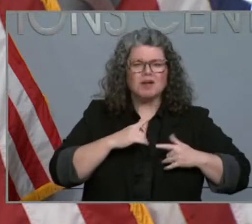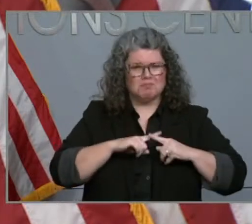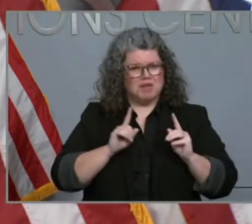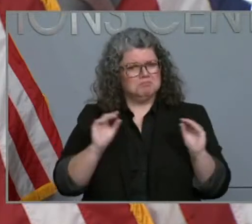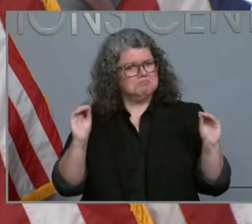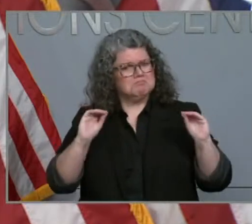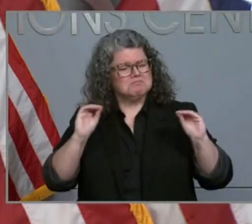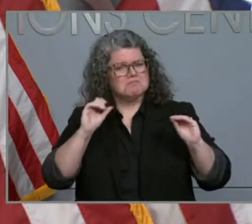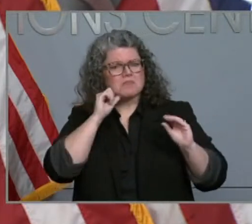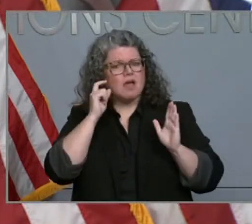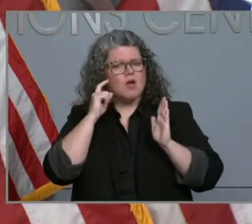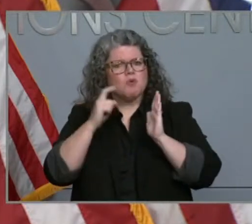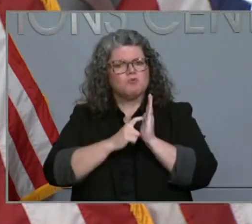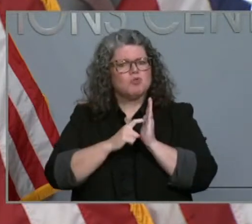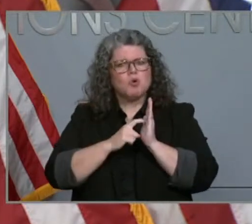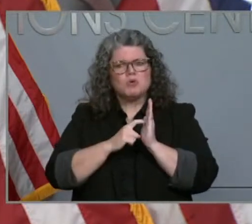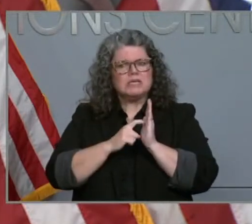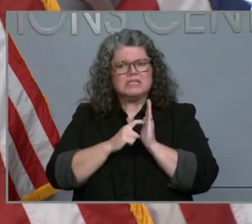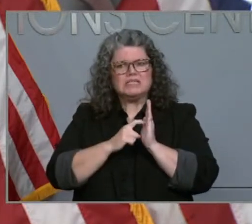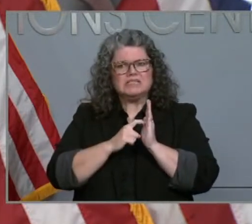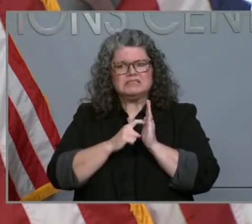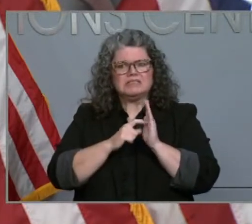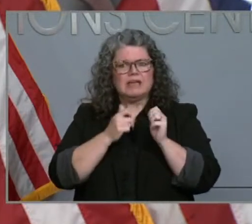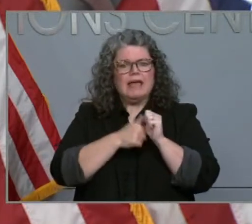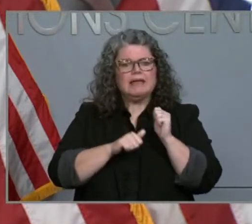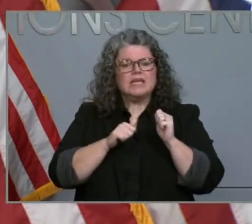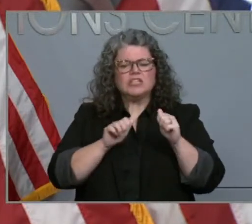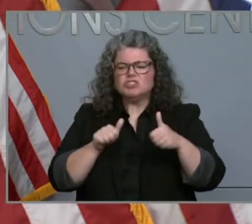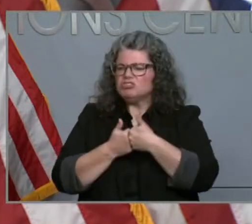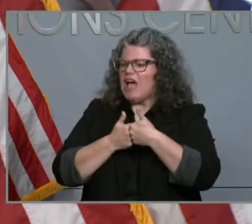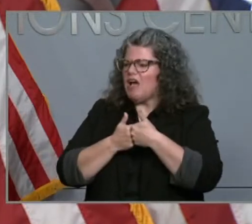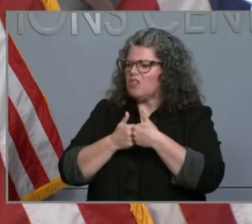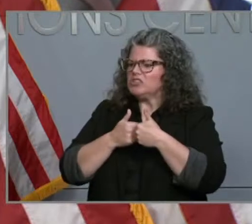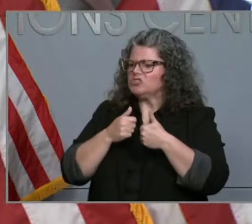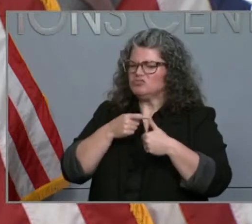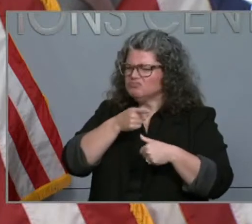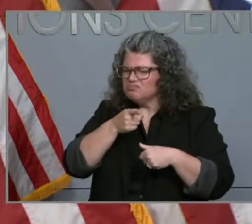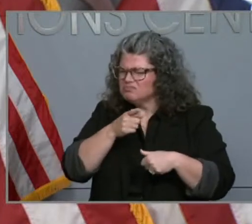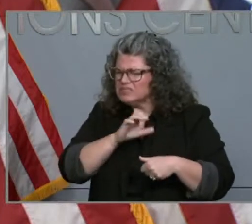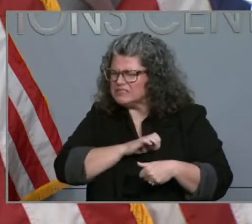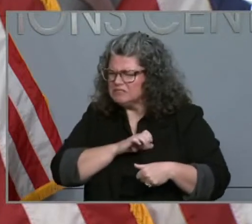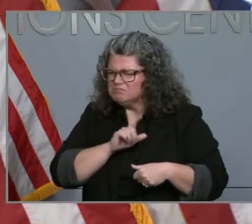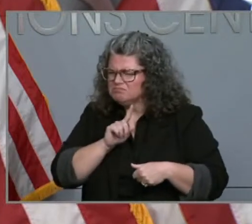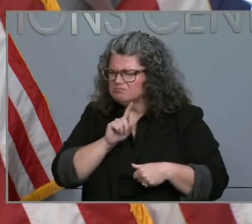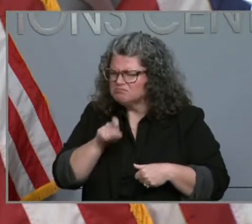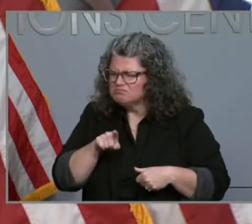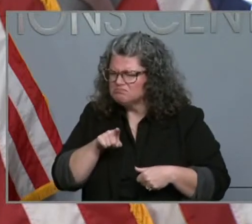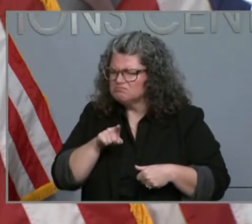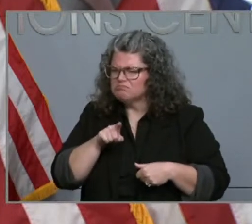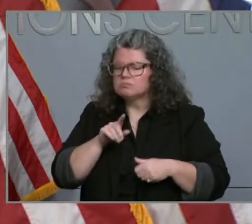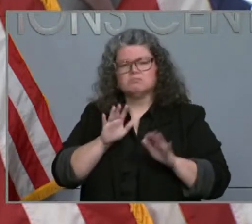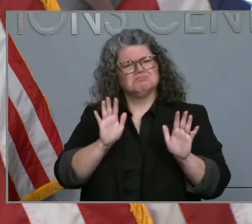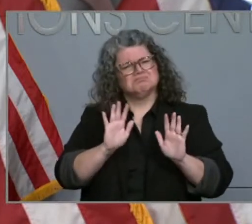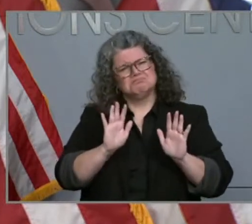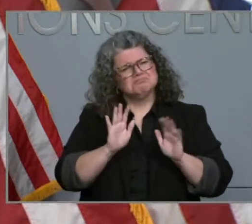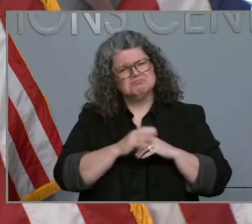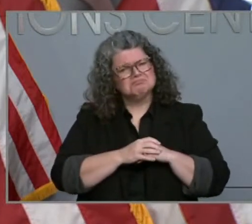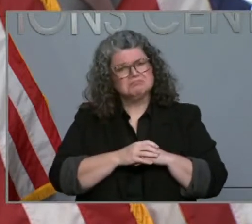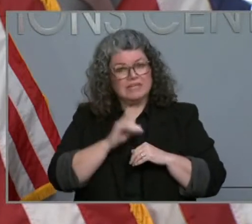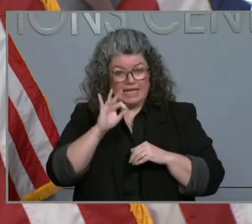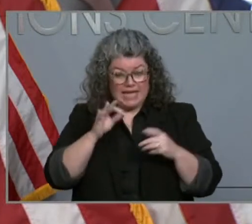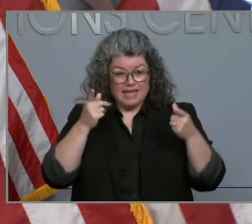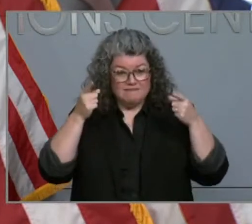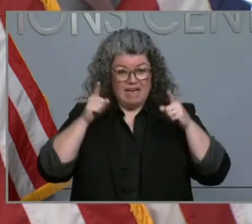seen any number of challenges to someone's citizenship as being part of our roles. When we have